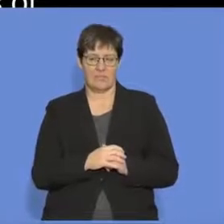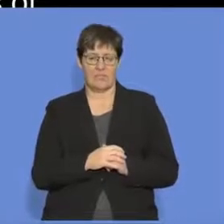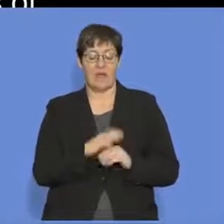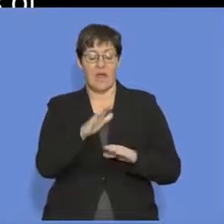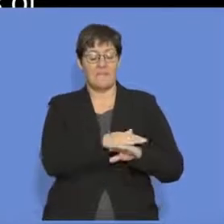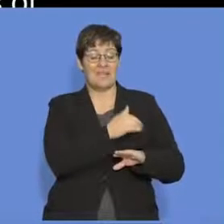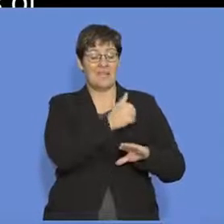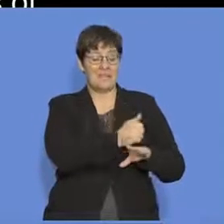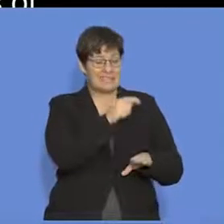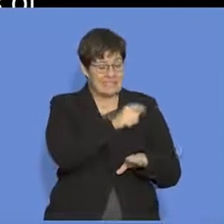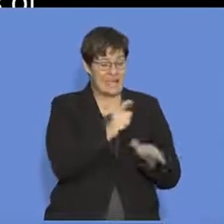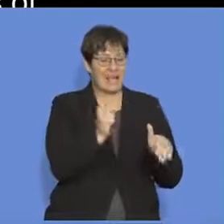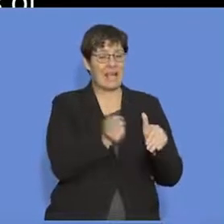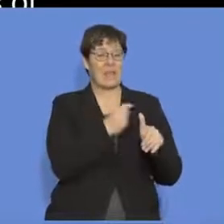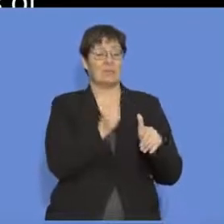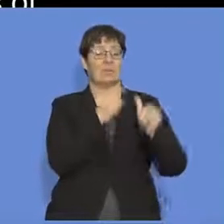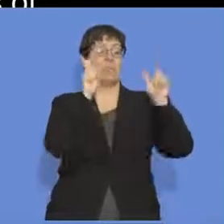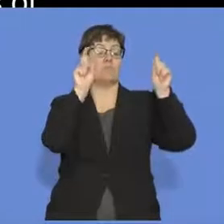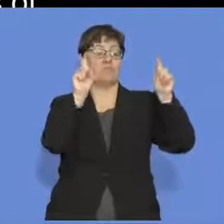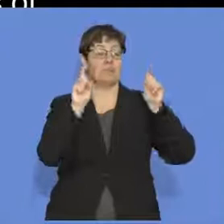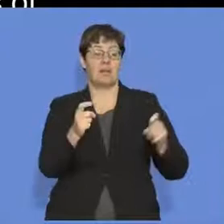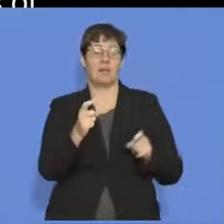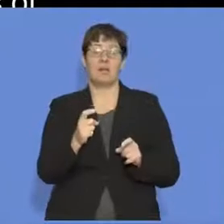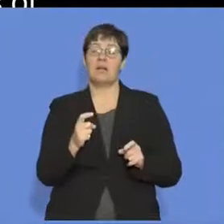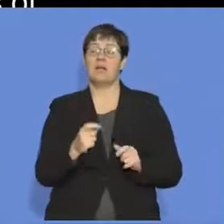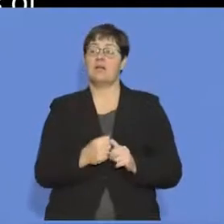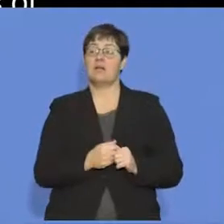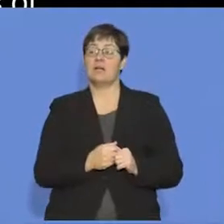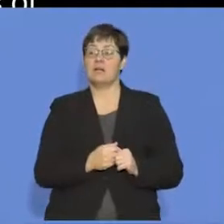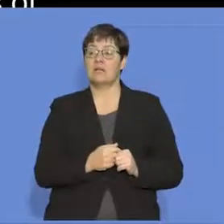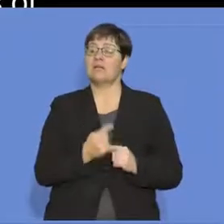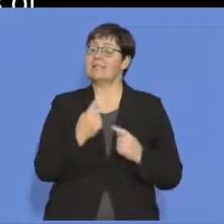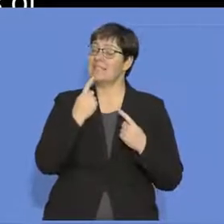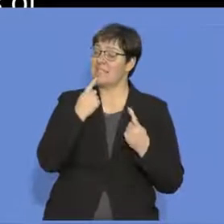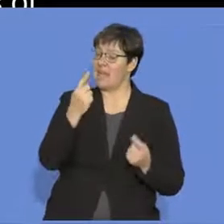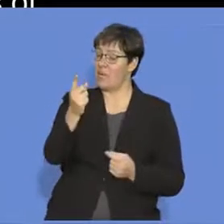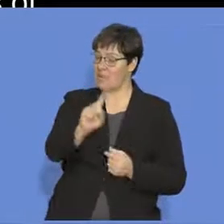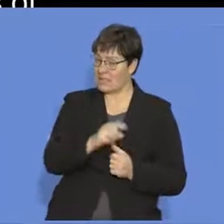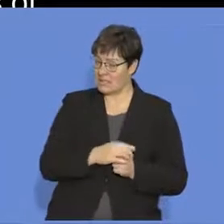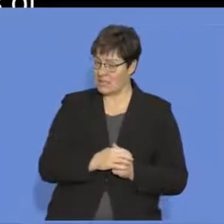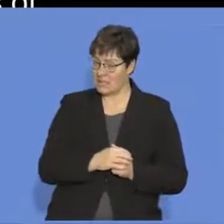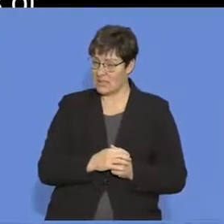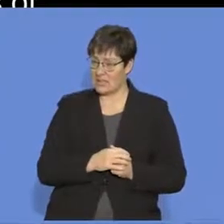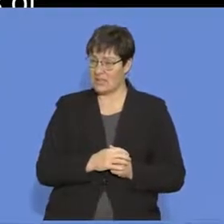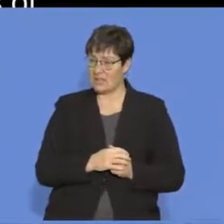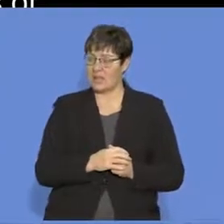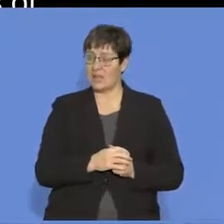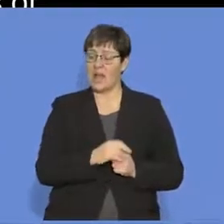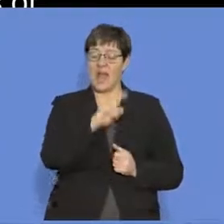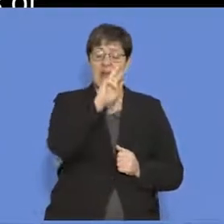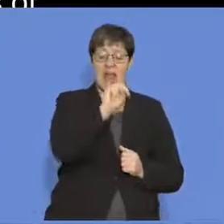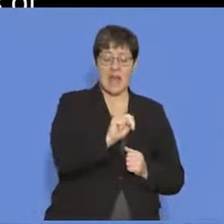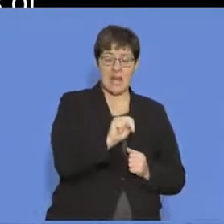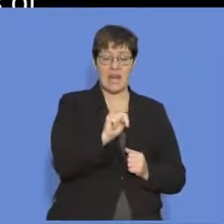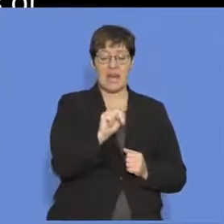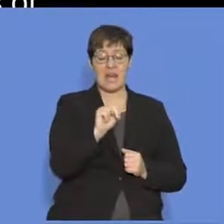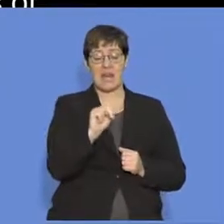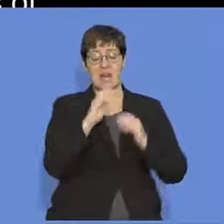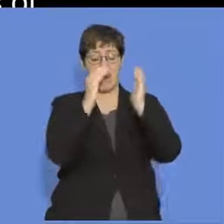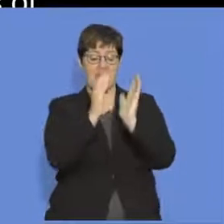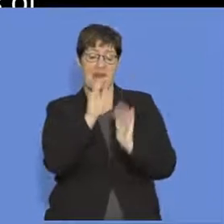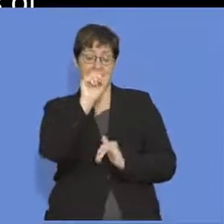The fundamental counting principle states that if there are NA